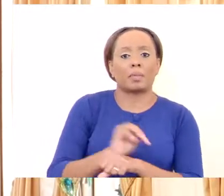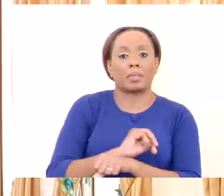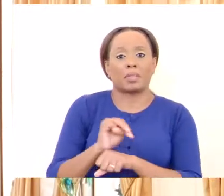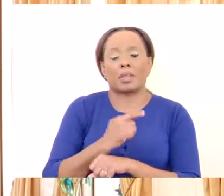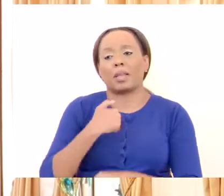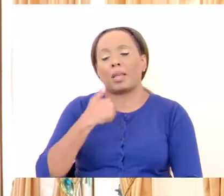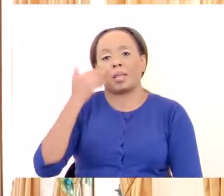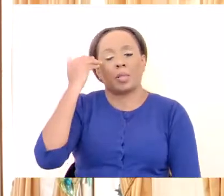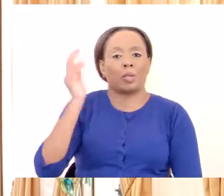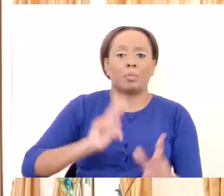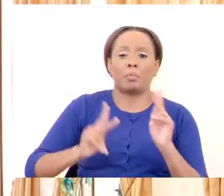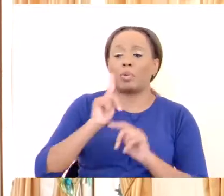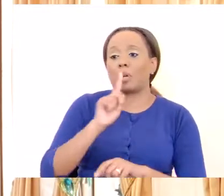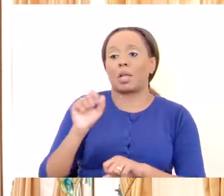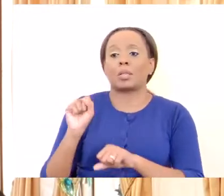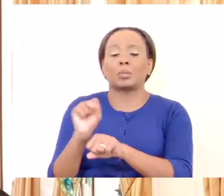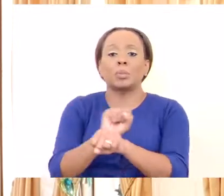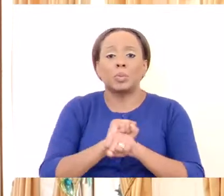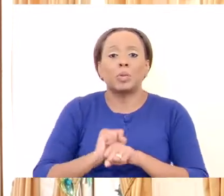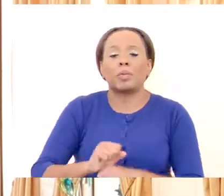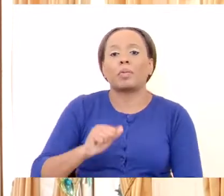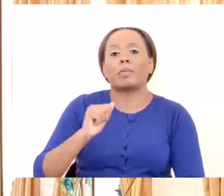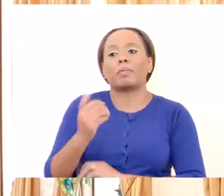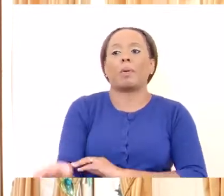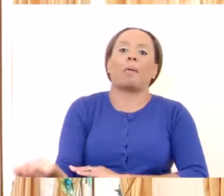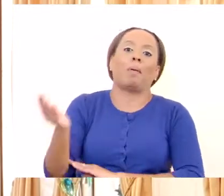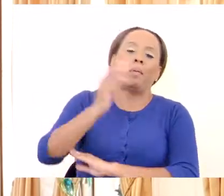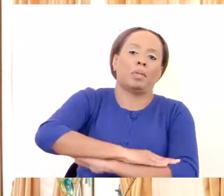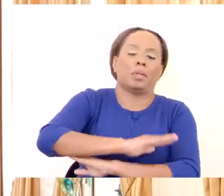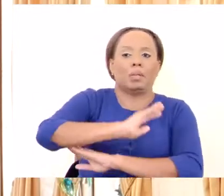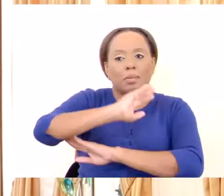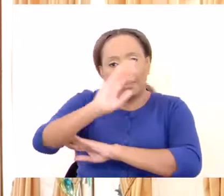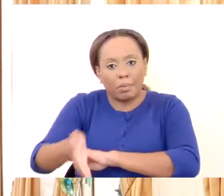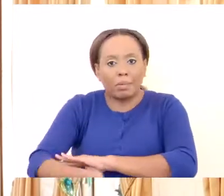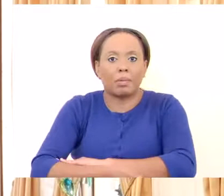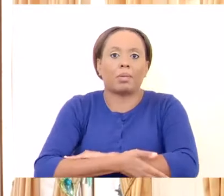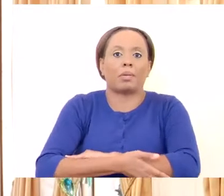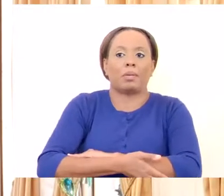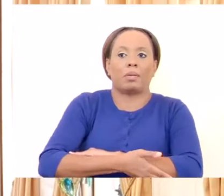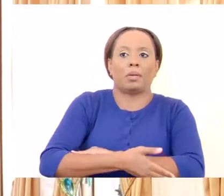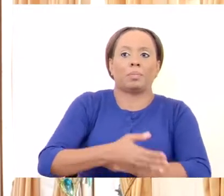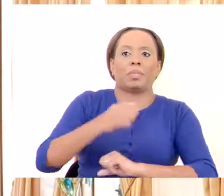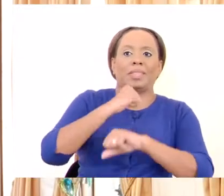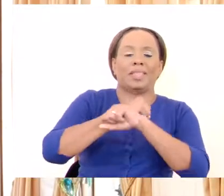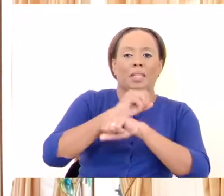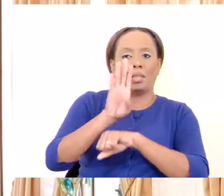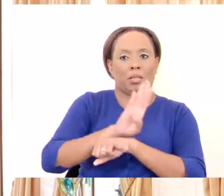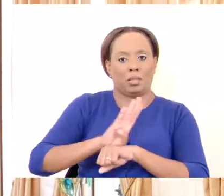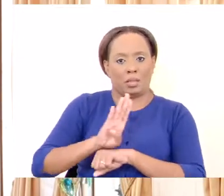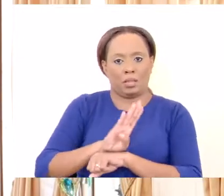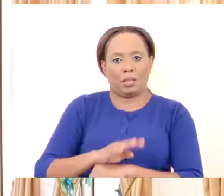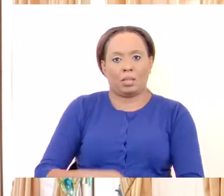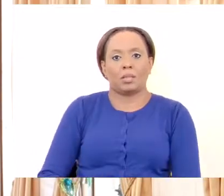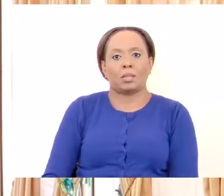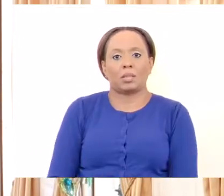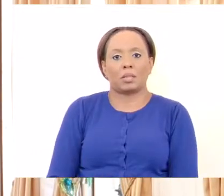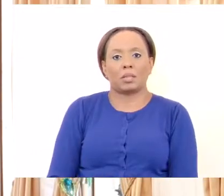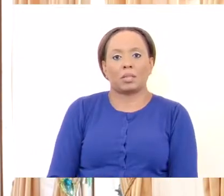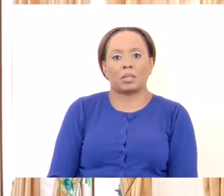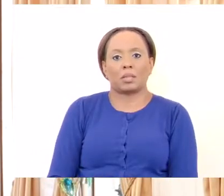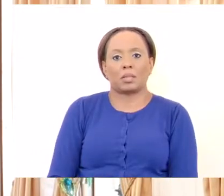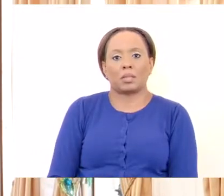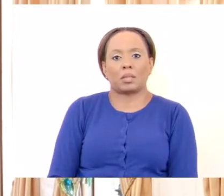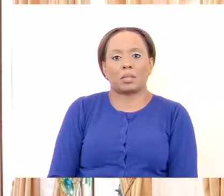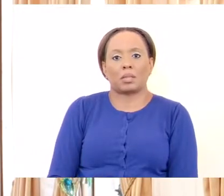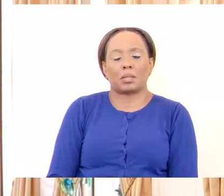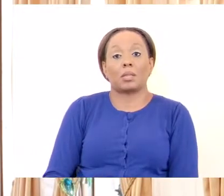I know are engaged day and night in an effort to protect Barbados. Two of those members of the Ministry of Health and